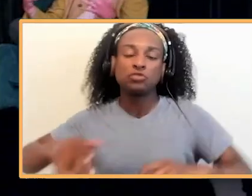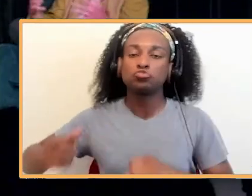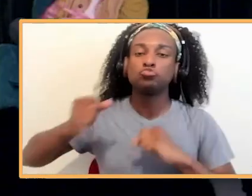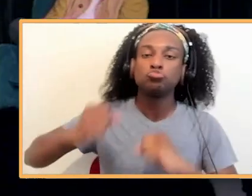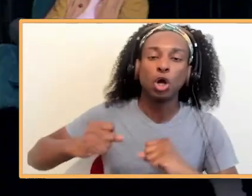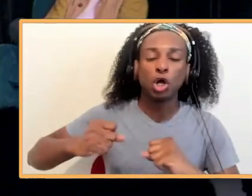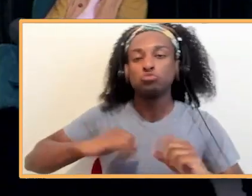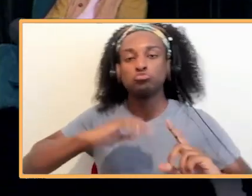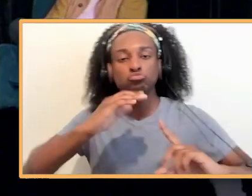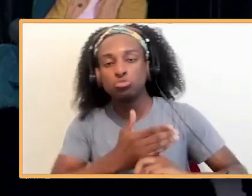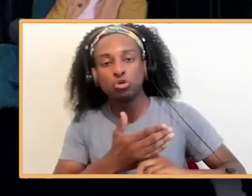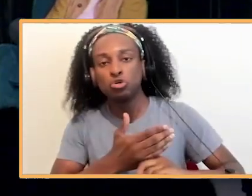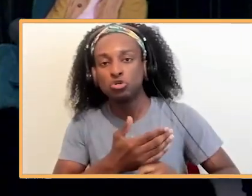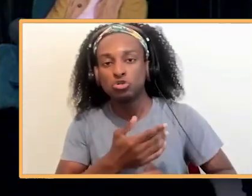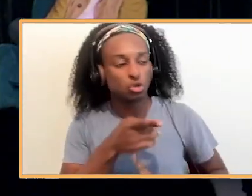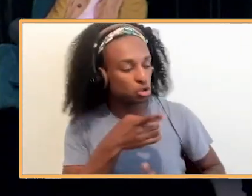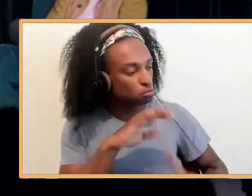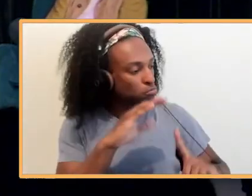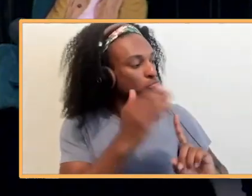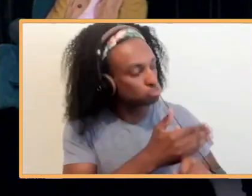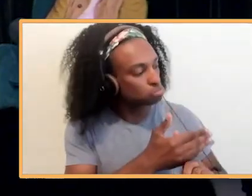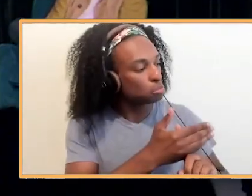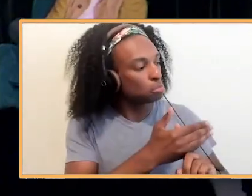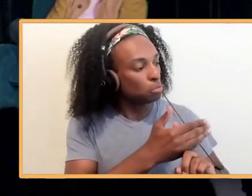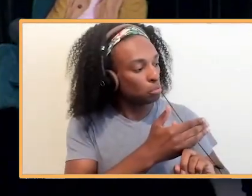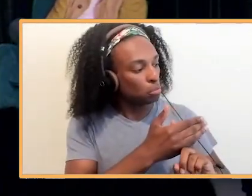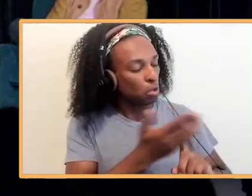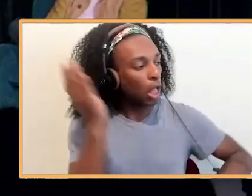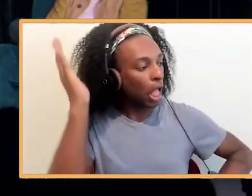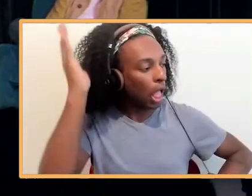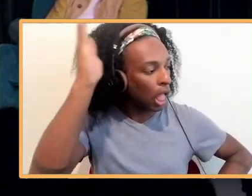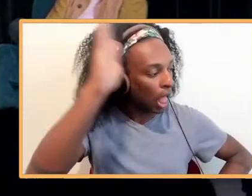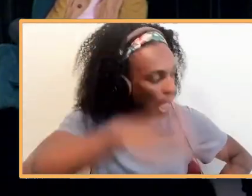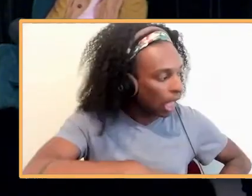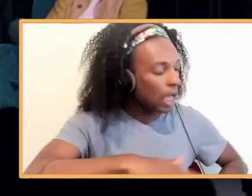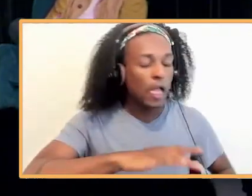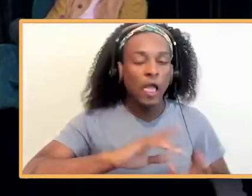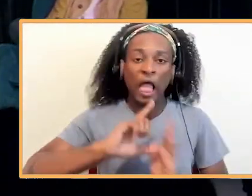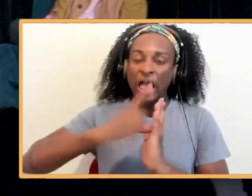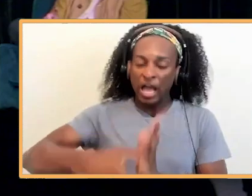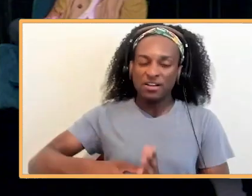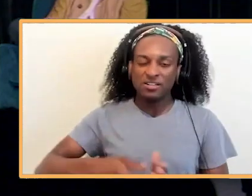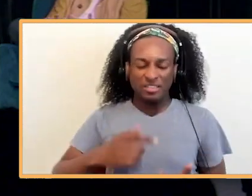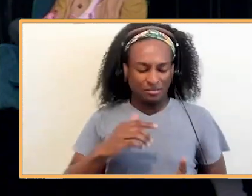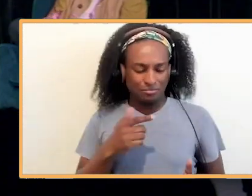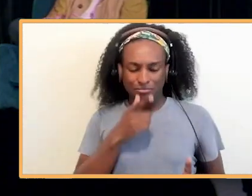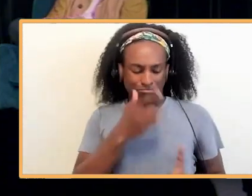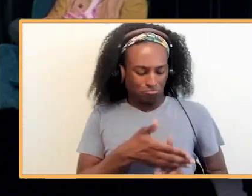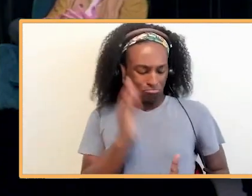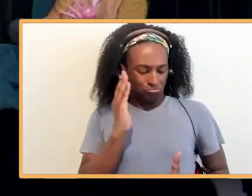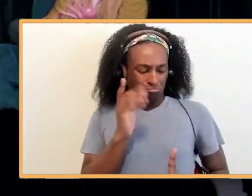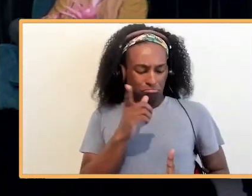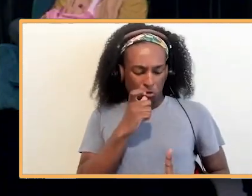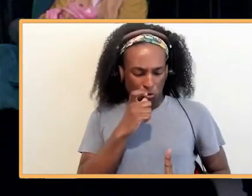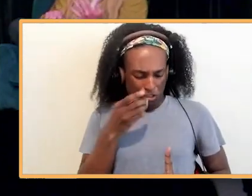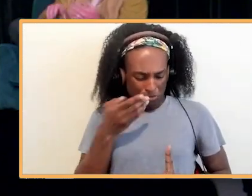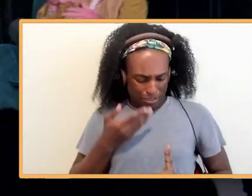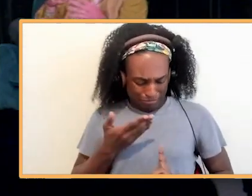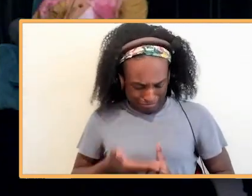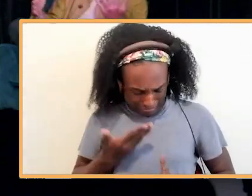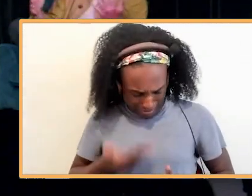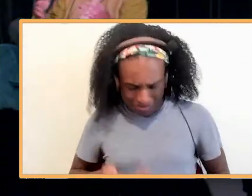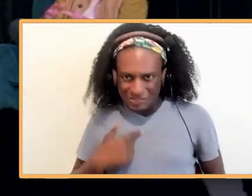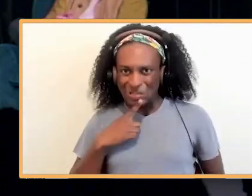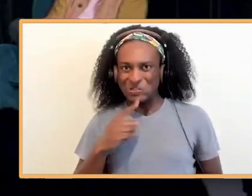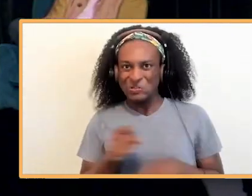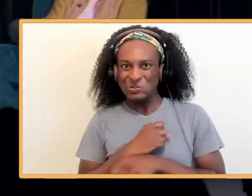this person, and then at the end of the day, you kind of lose sight. Well, who am I really? Like, do I really like football and beer and the other bullshit